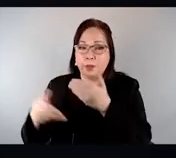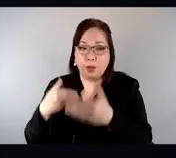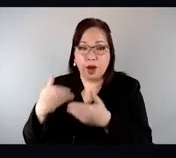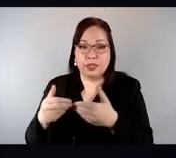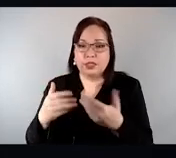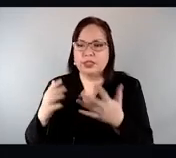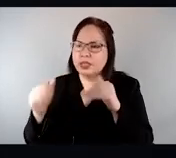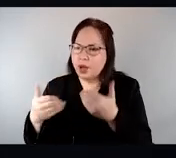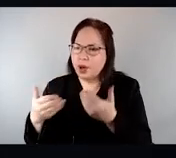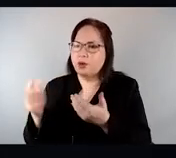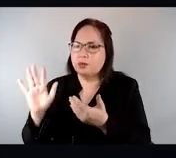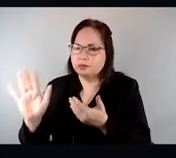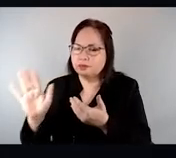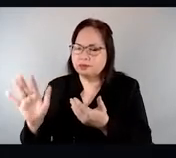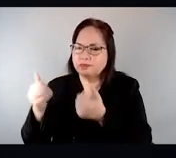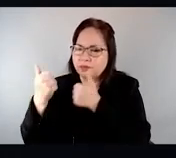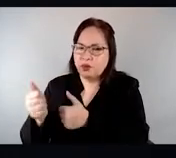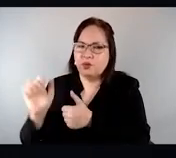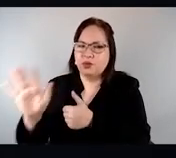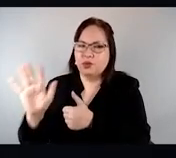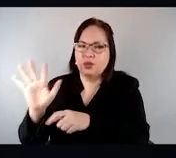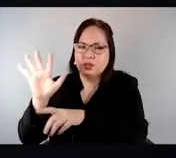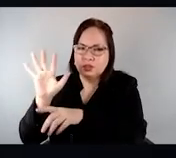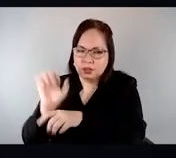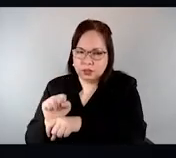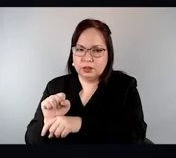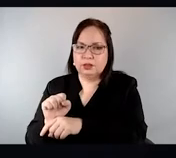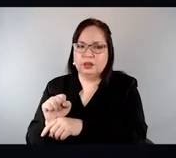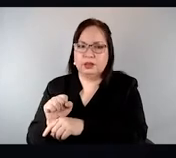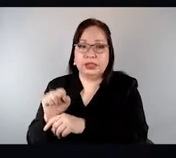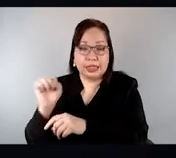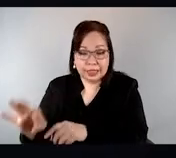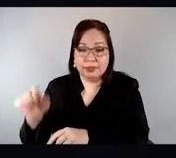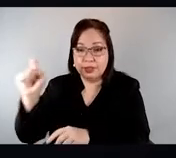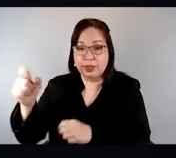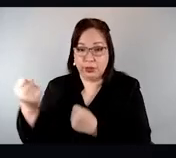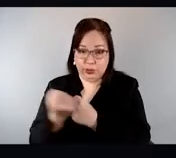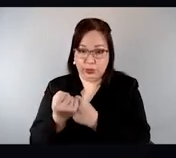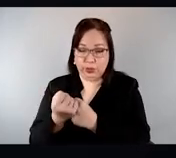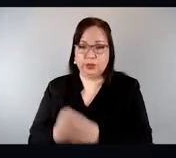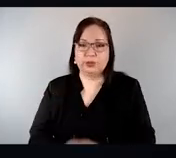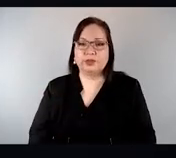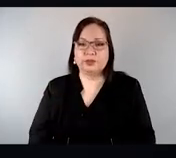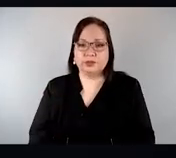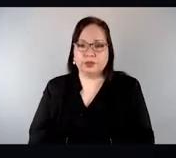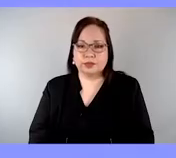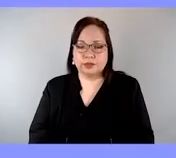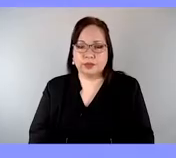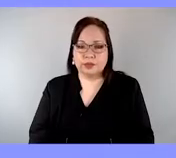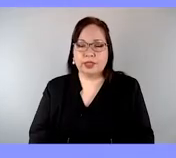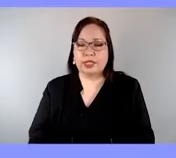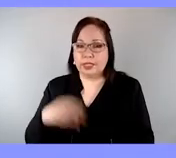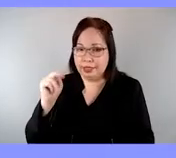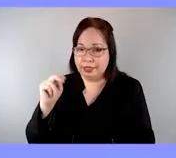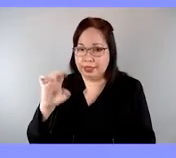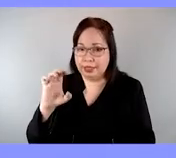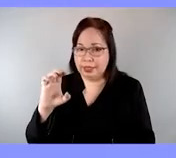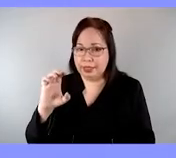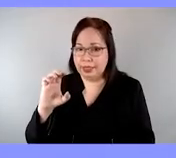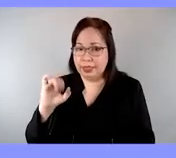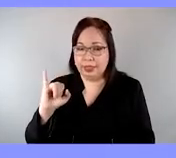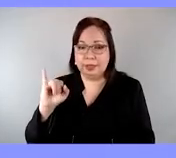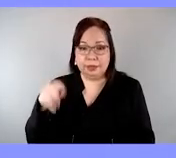processes are arrived at by their communities whenever necessary. The